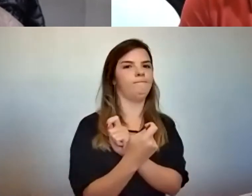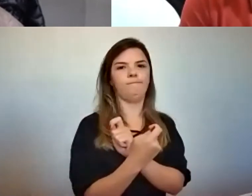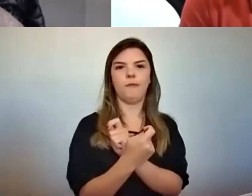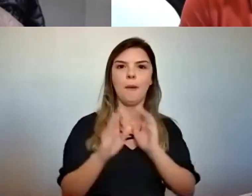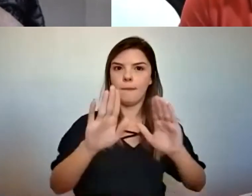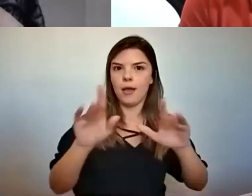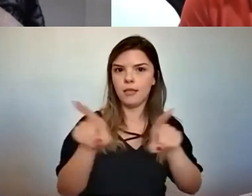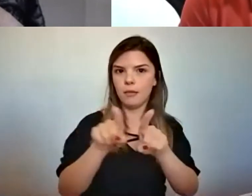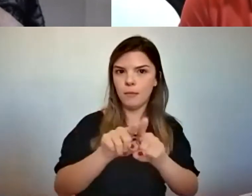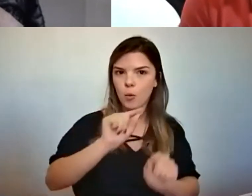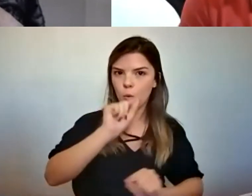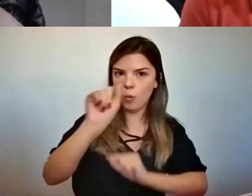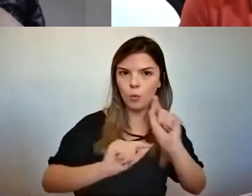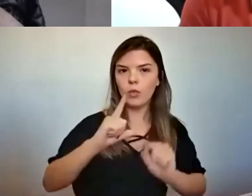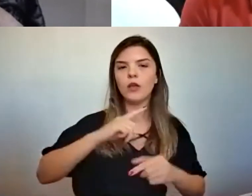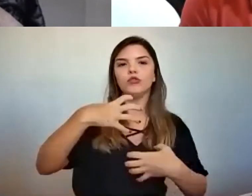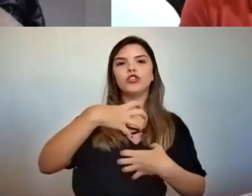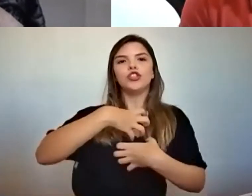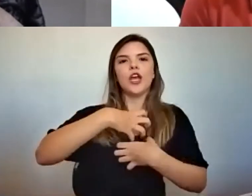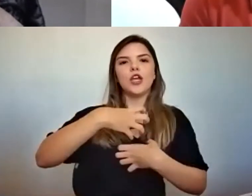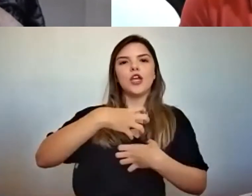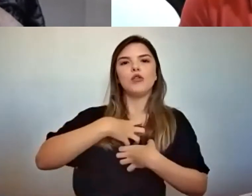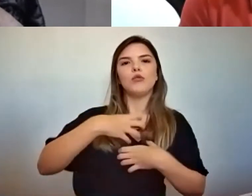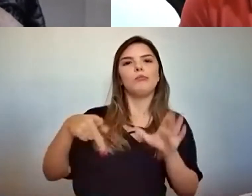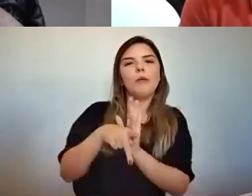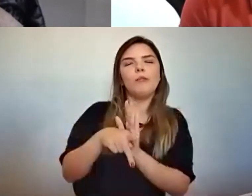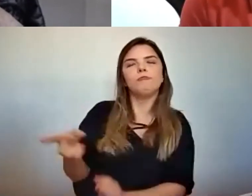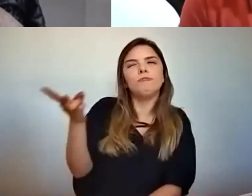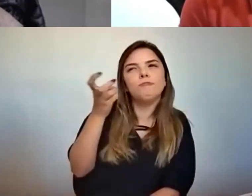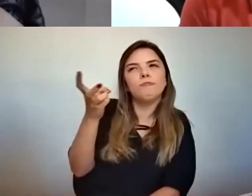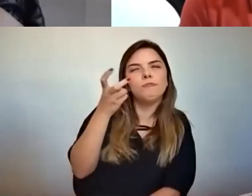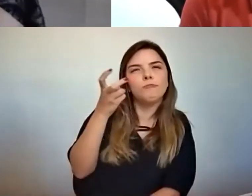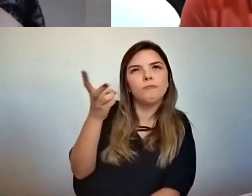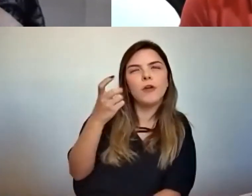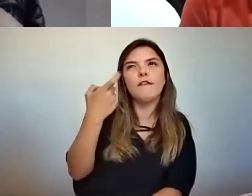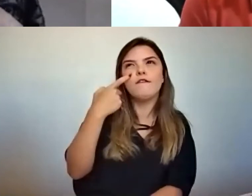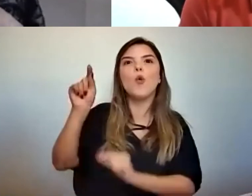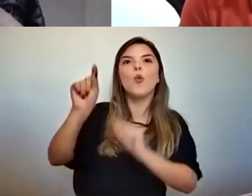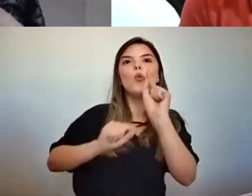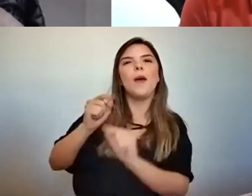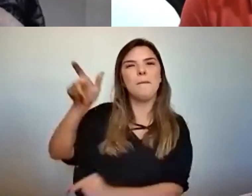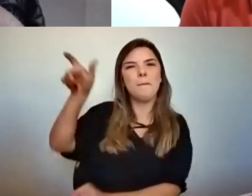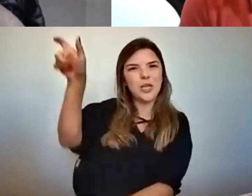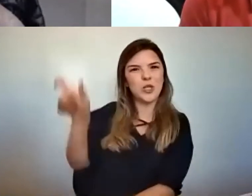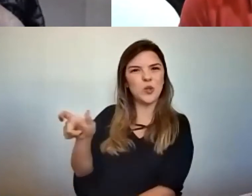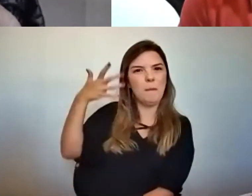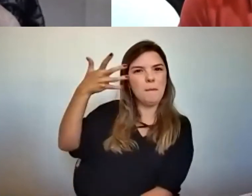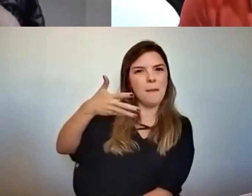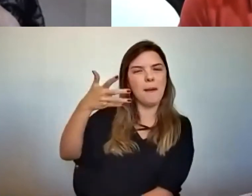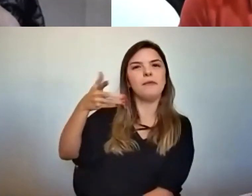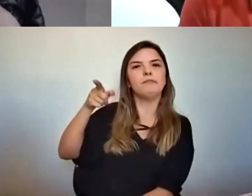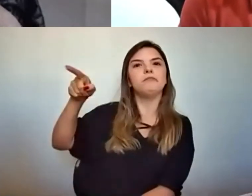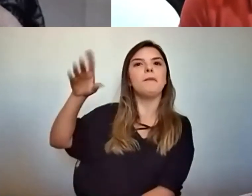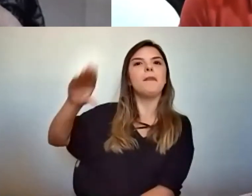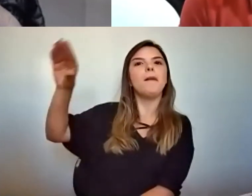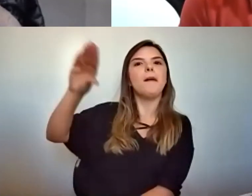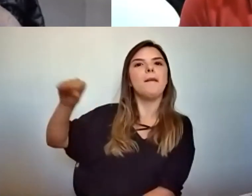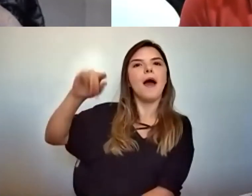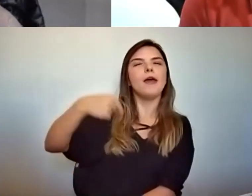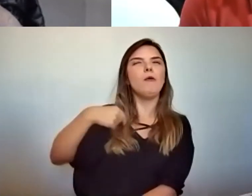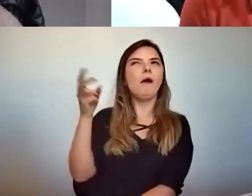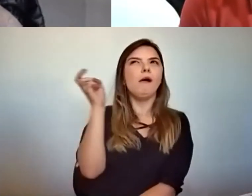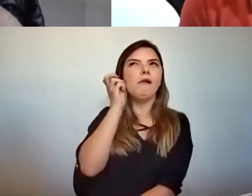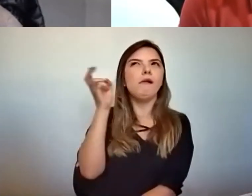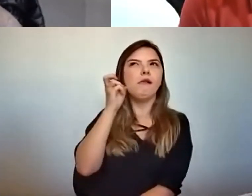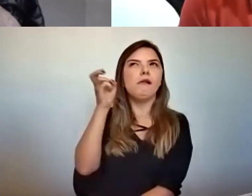because this has to do with a way of listening, a way of analyzing what the speaker says. But this could go over maybe